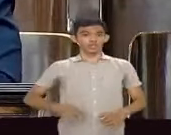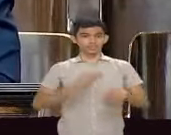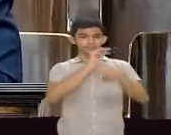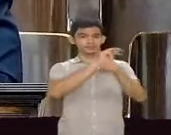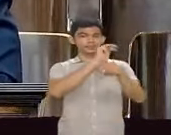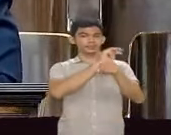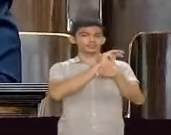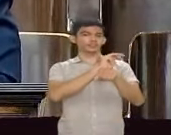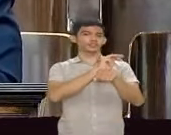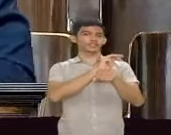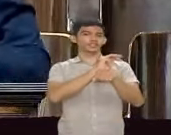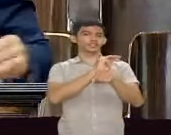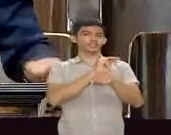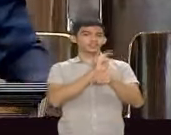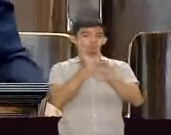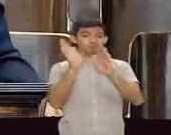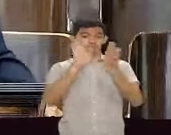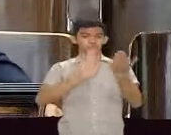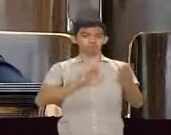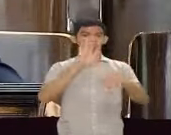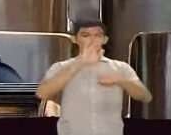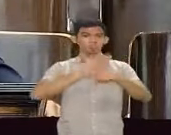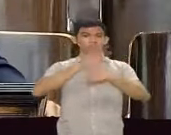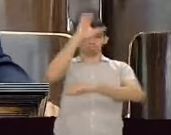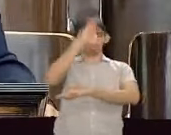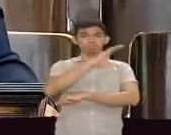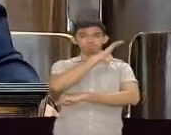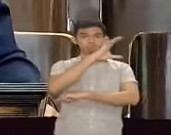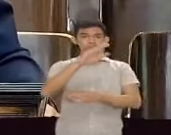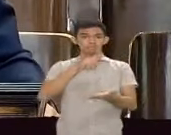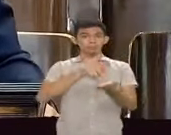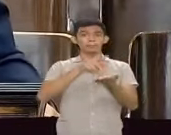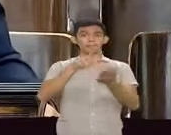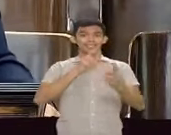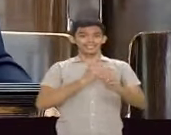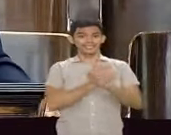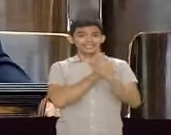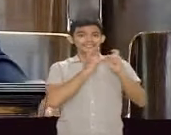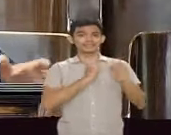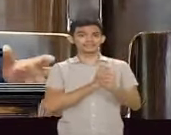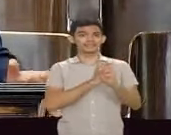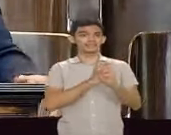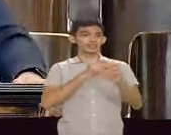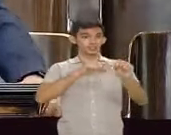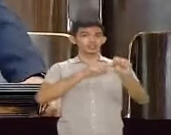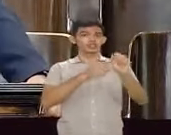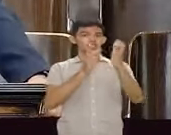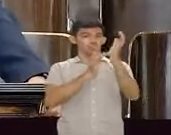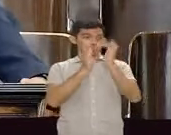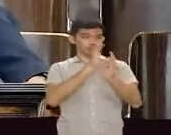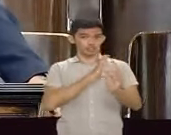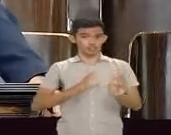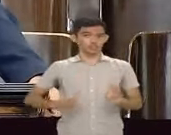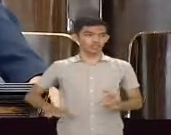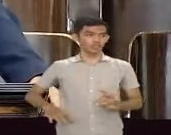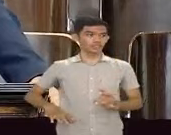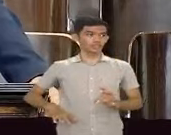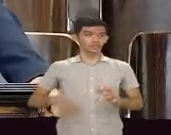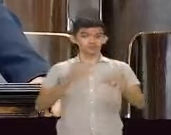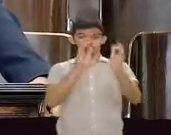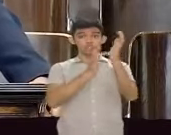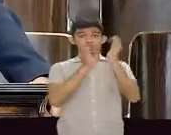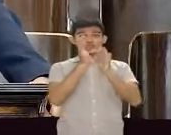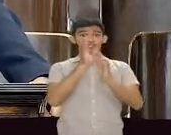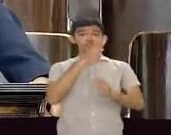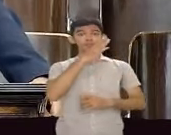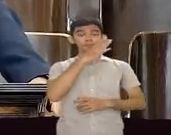his appointment. And he was to die on the cross to pay for our sins. Now, since Jesus' mother played such an